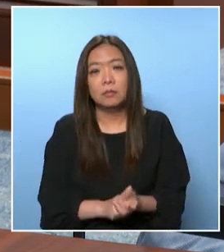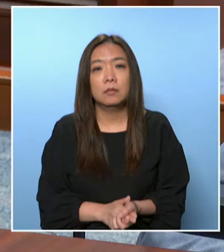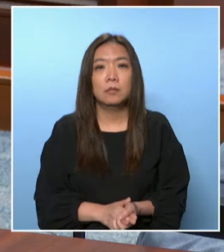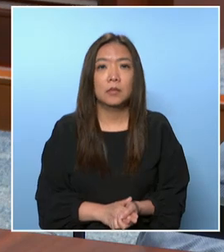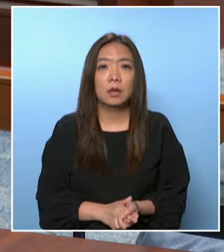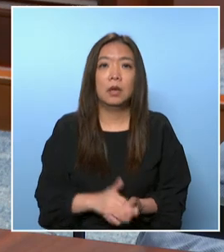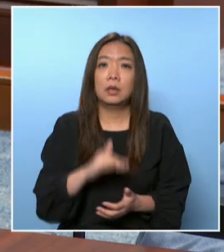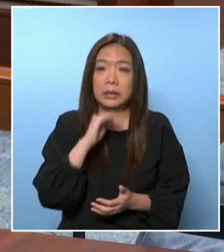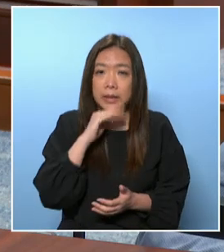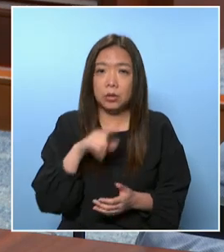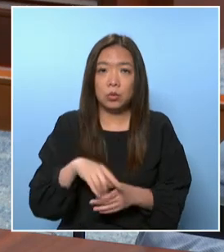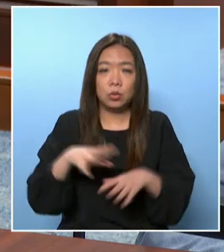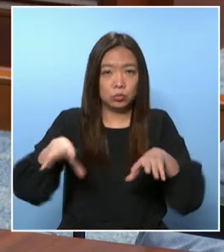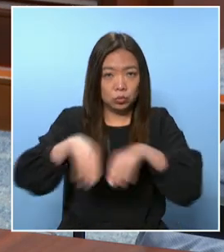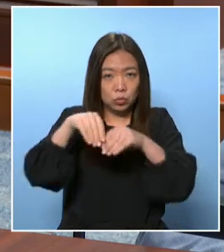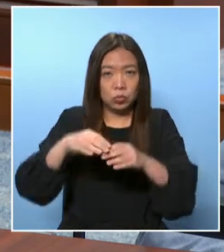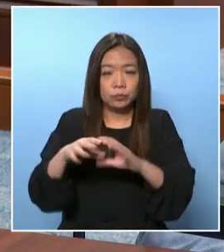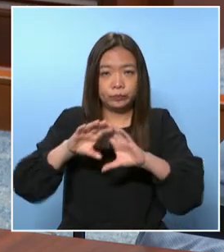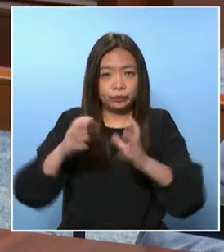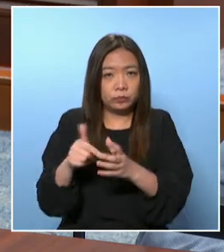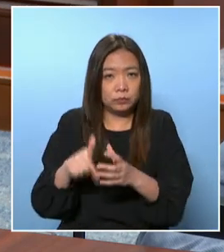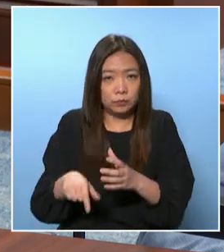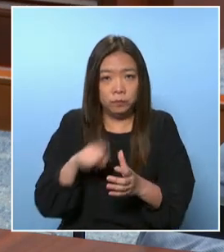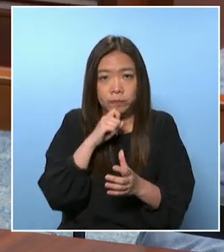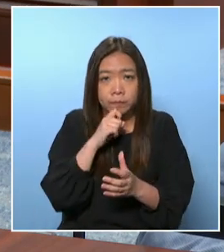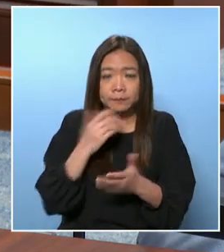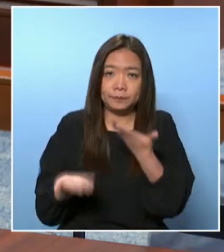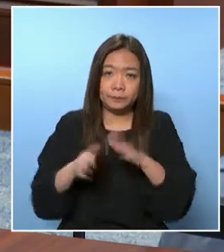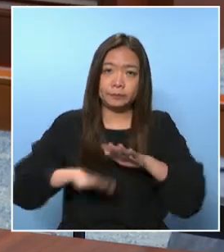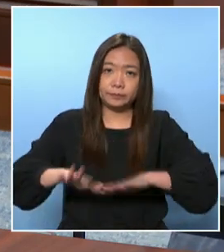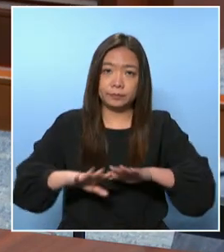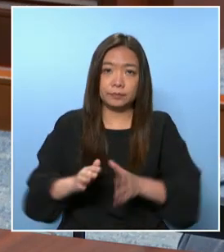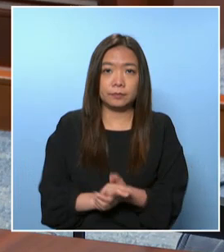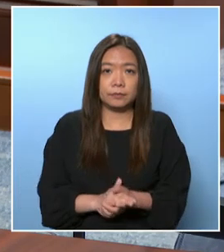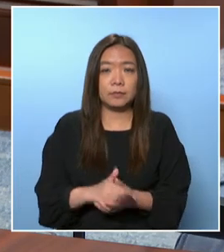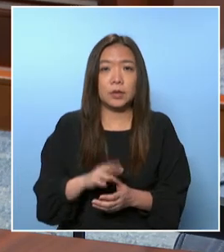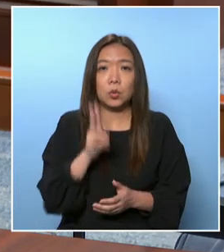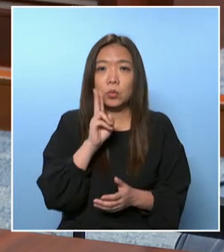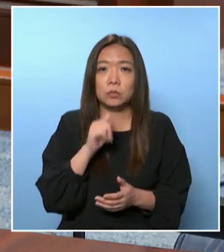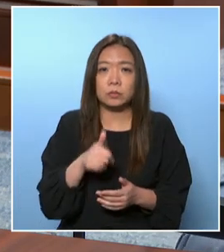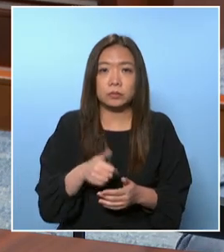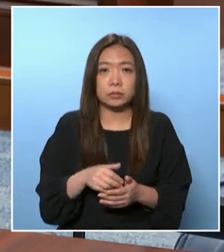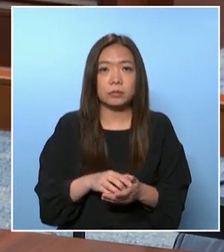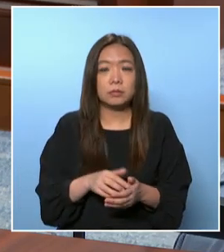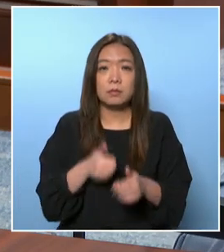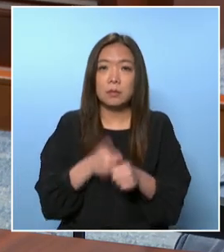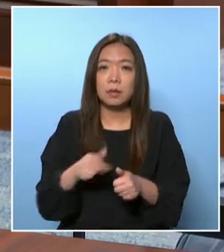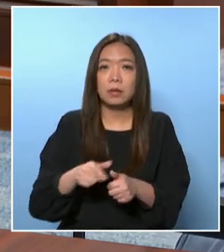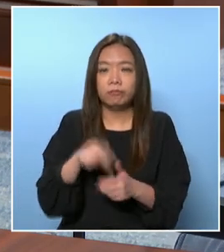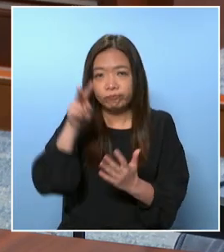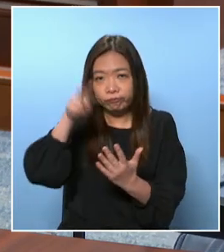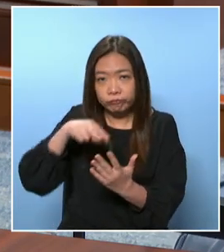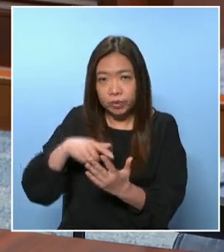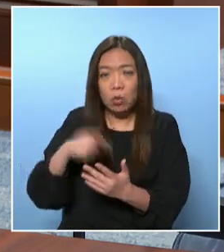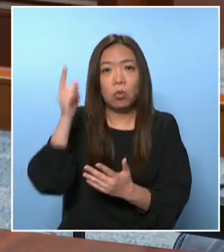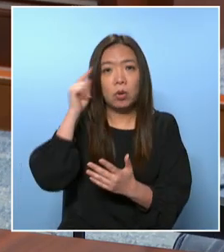AMD document, if we have a central registry, it would be more proper. If this is embedded in